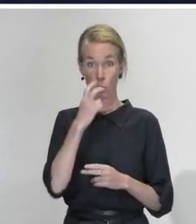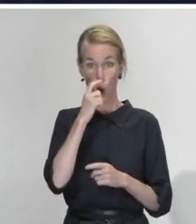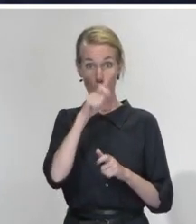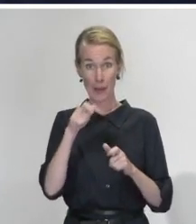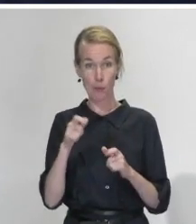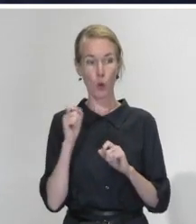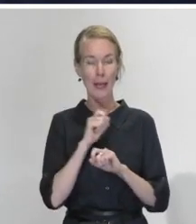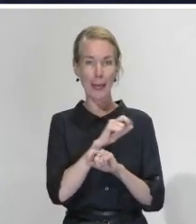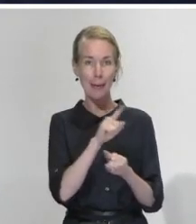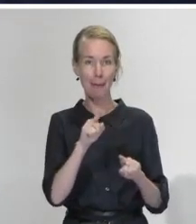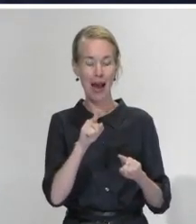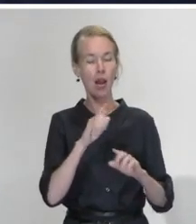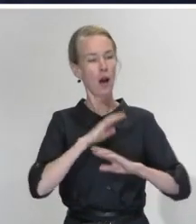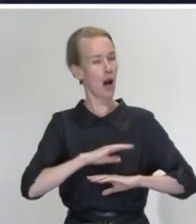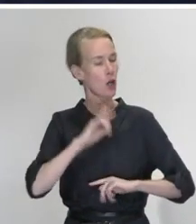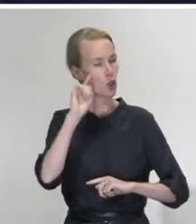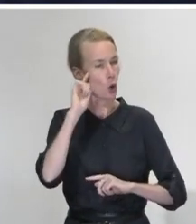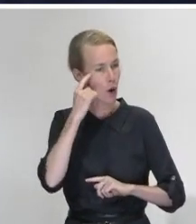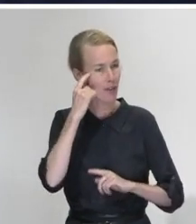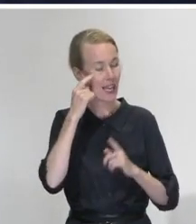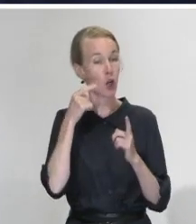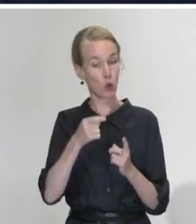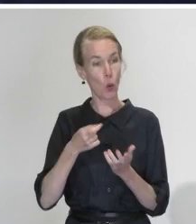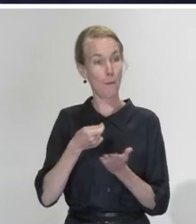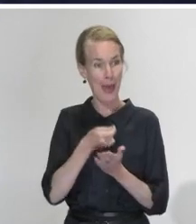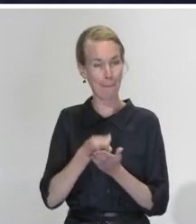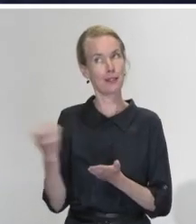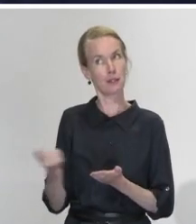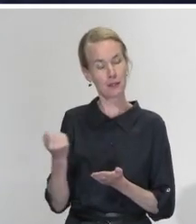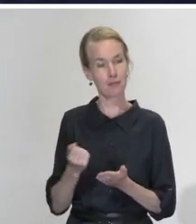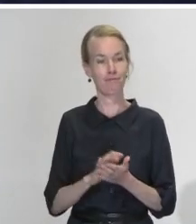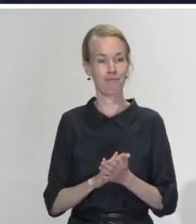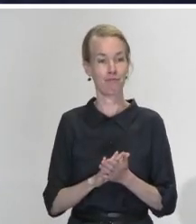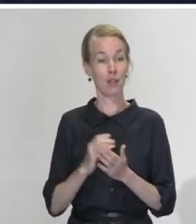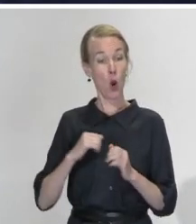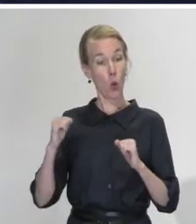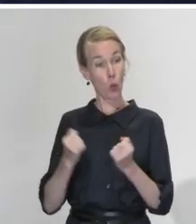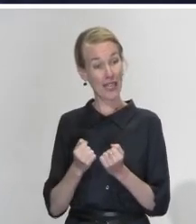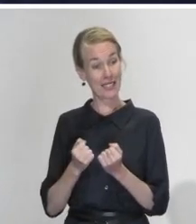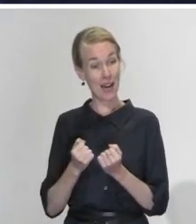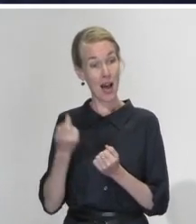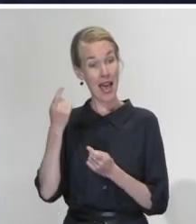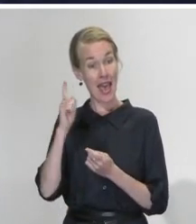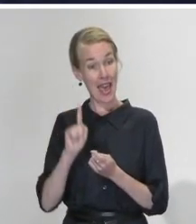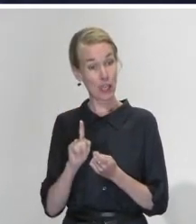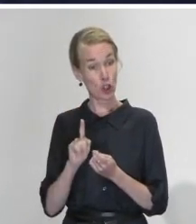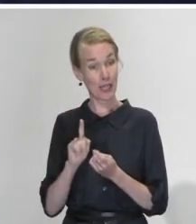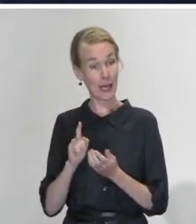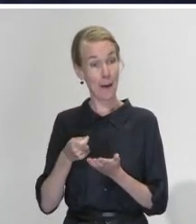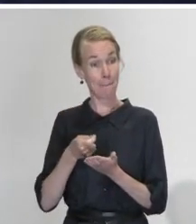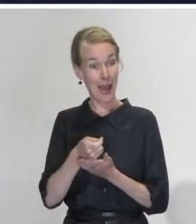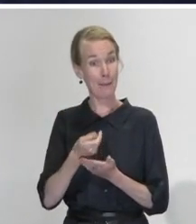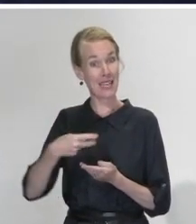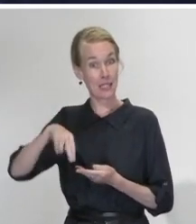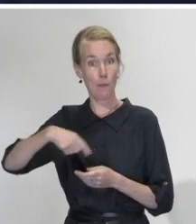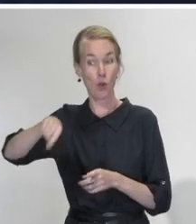that their payments would continue as usual and ensuring they knew that their winter energy payment would be doubled for this year.